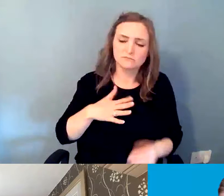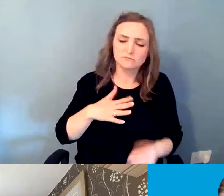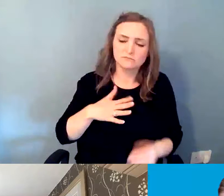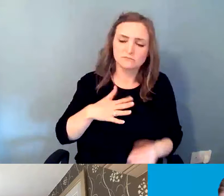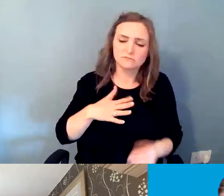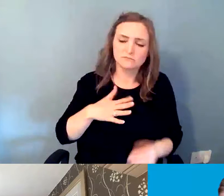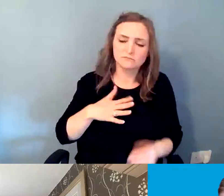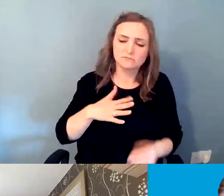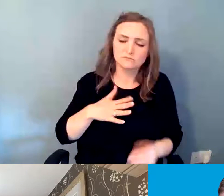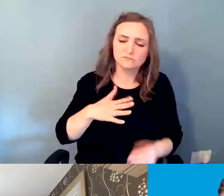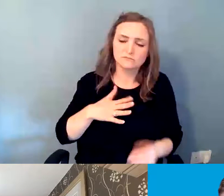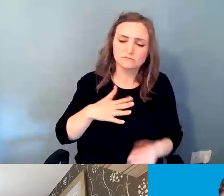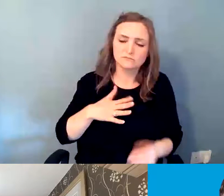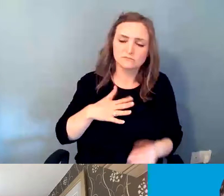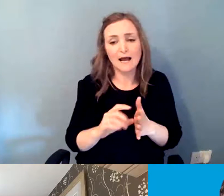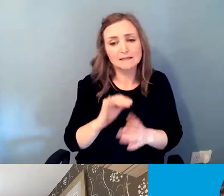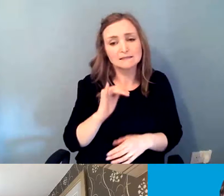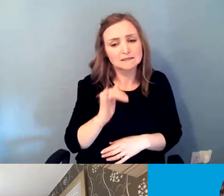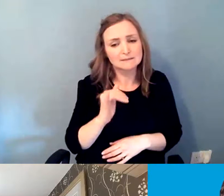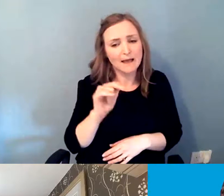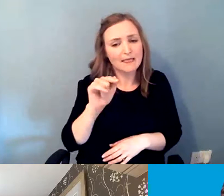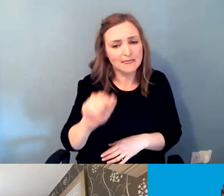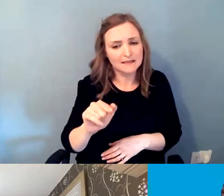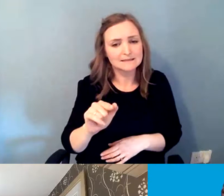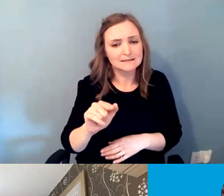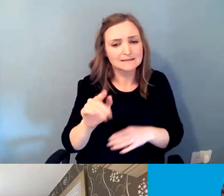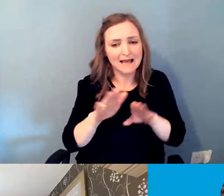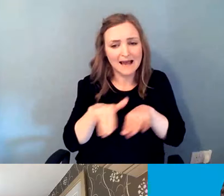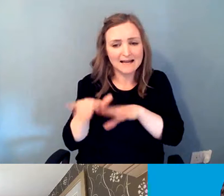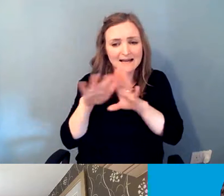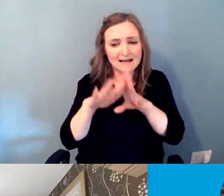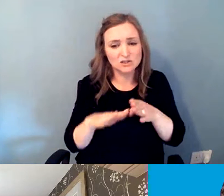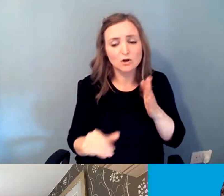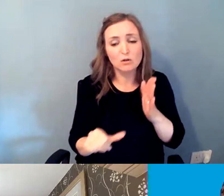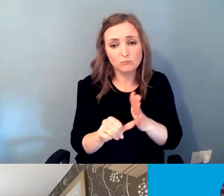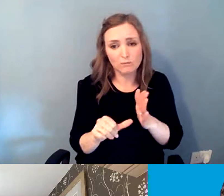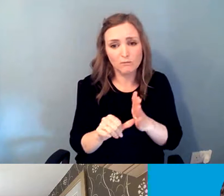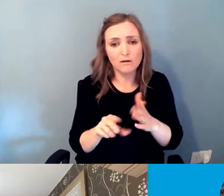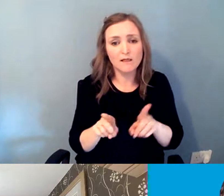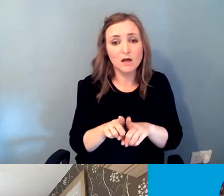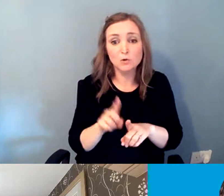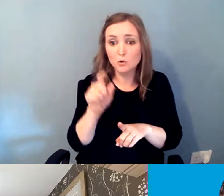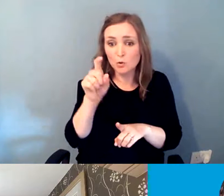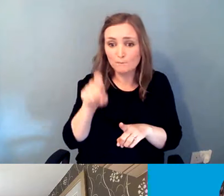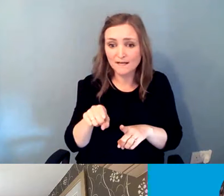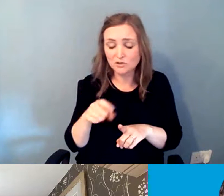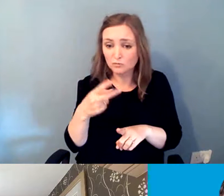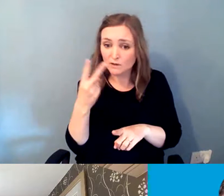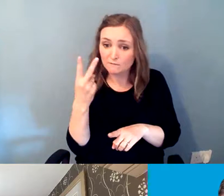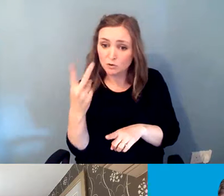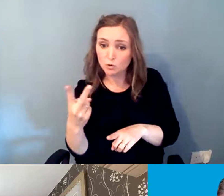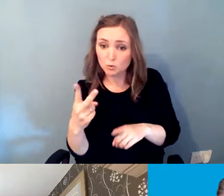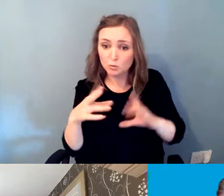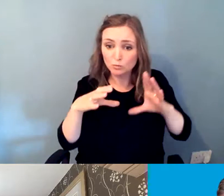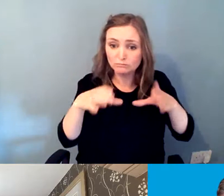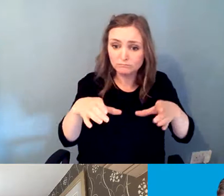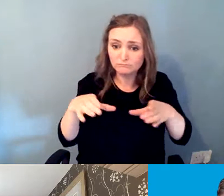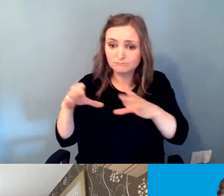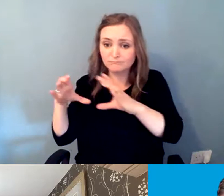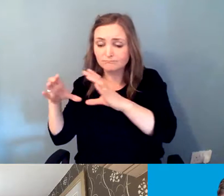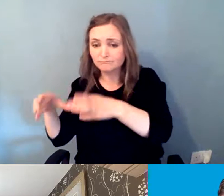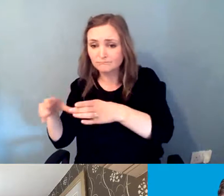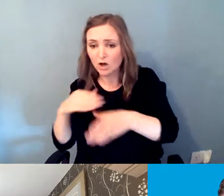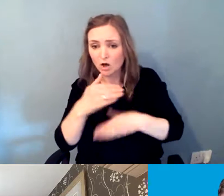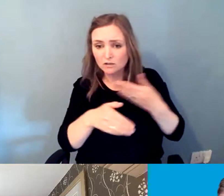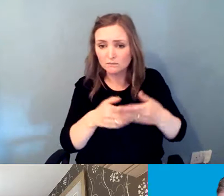actually a national issue, that when you're a patient under more than one trust, we do know that there